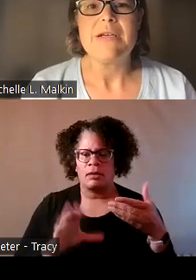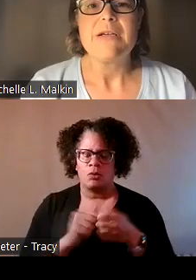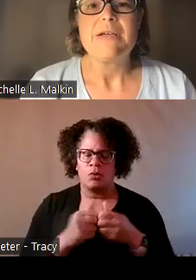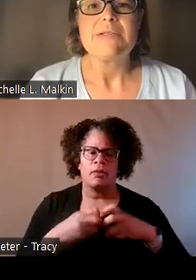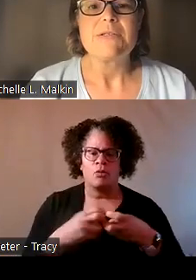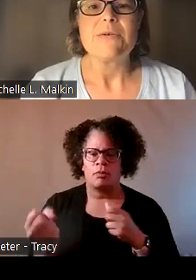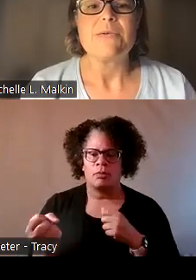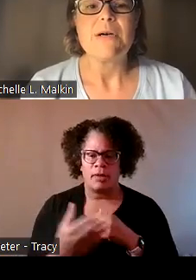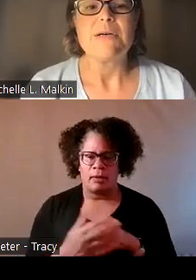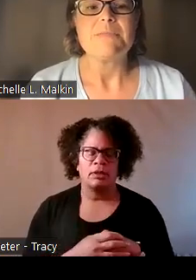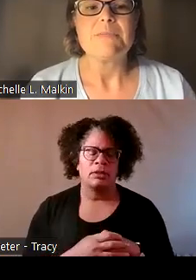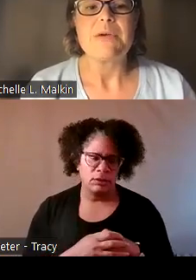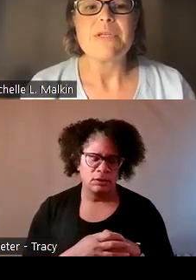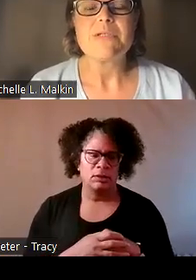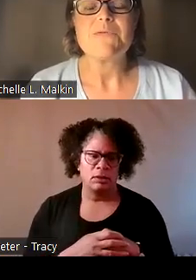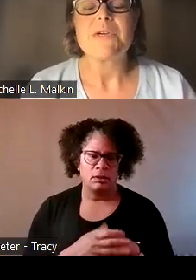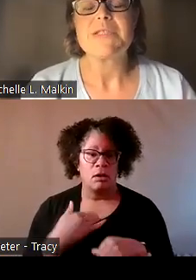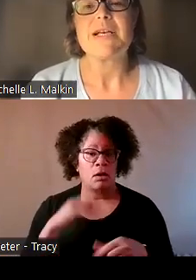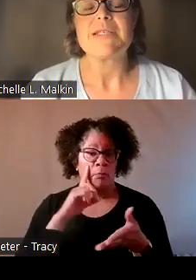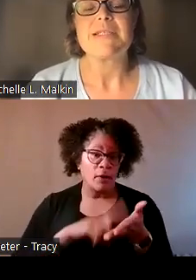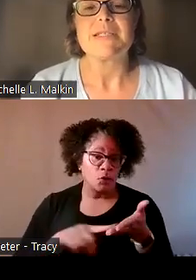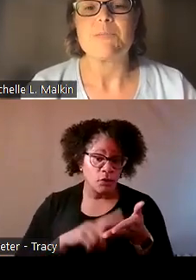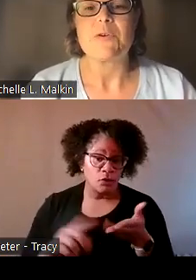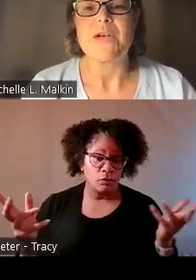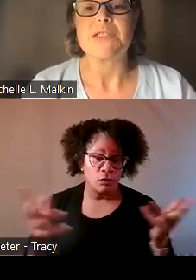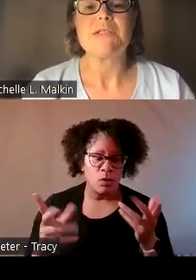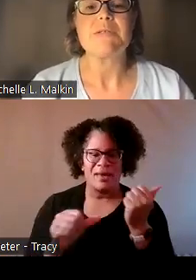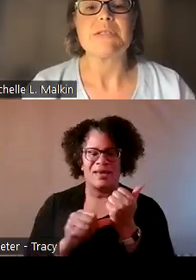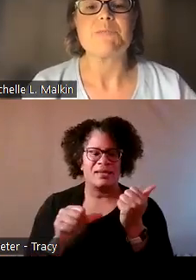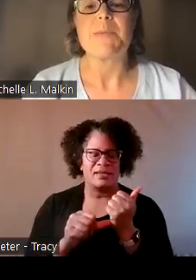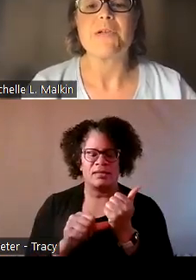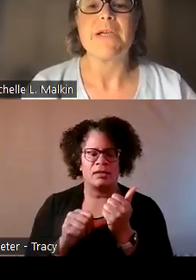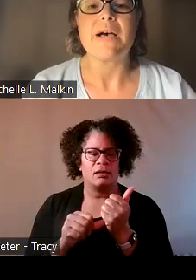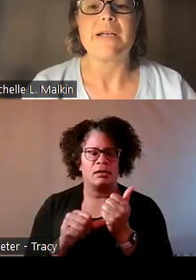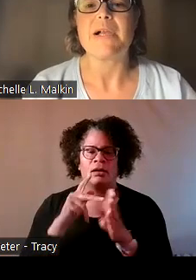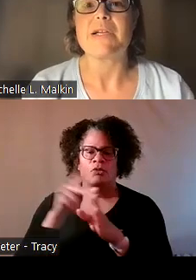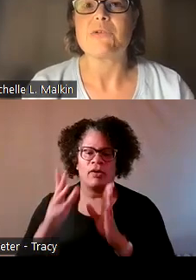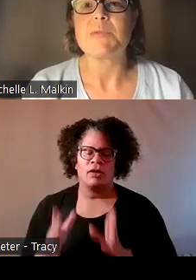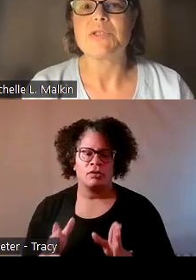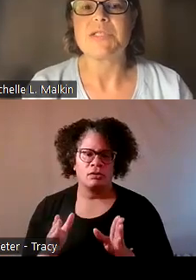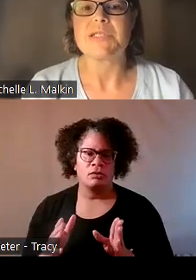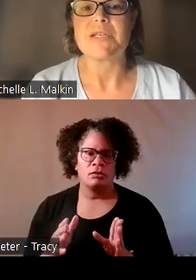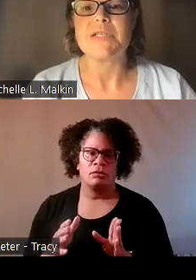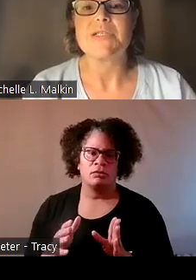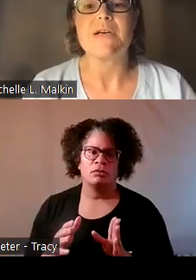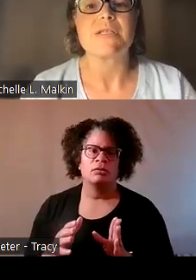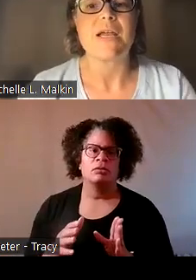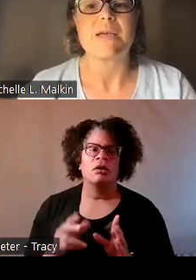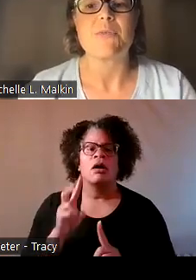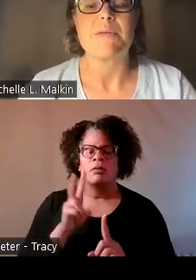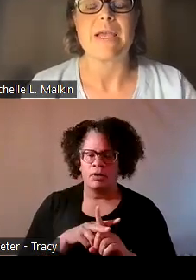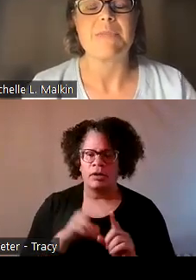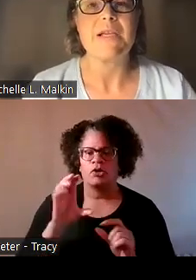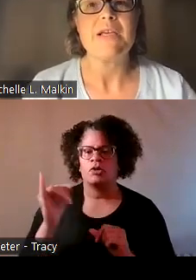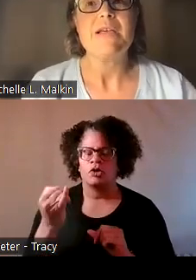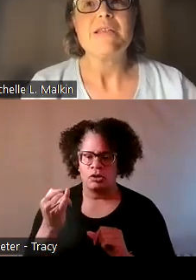gambling. So my research focus as an assistant professor is primarily on applying criminal justice theories to understanding